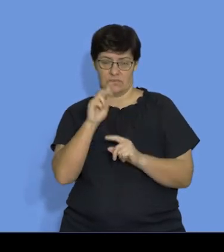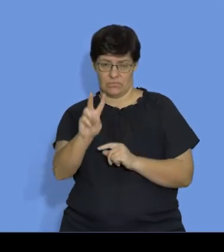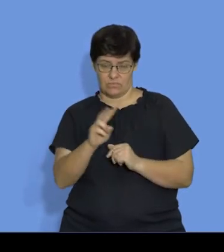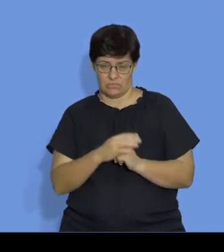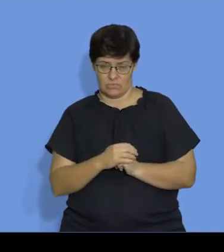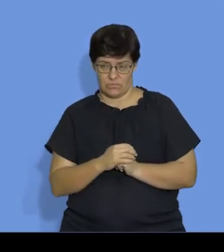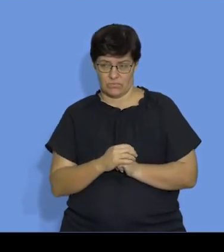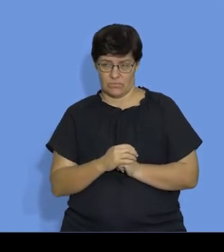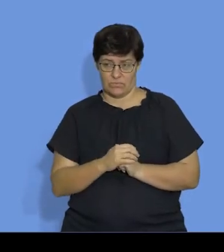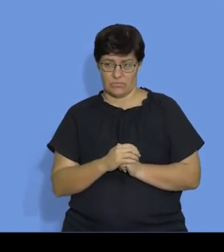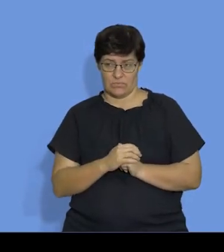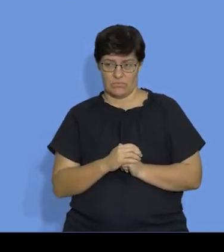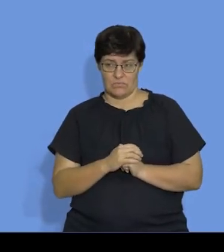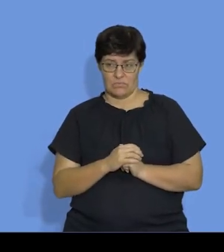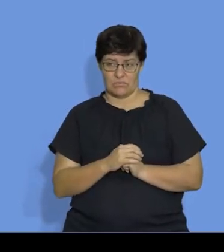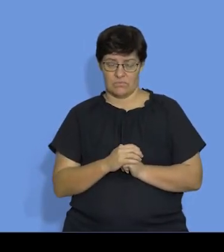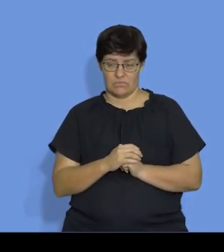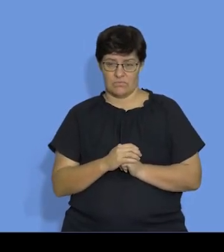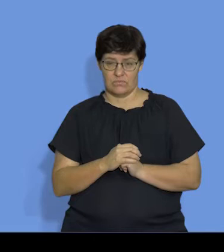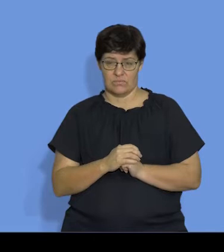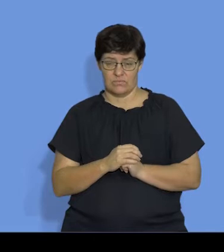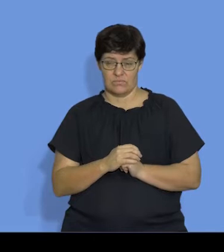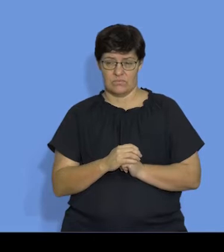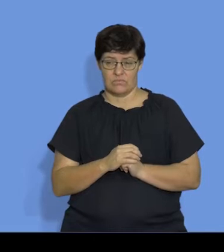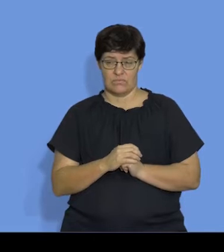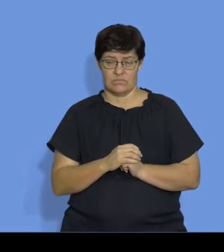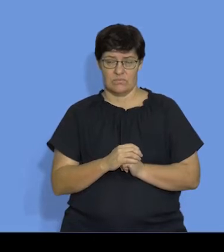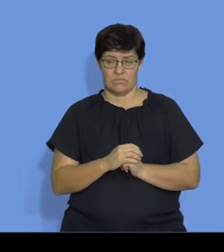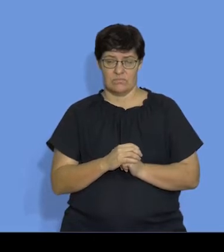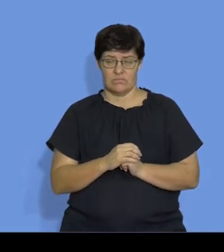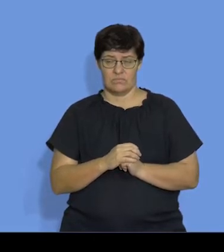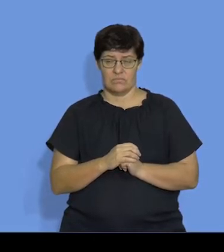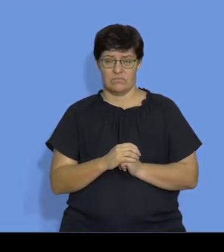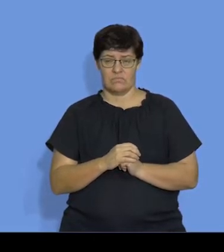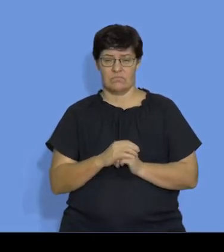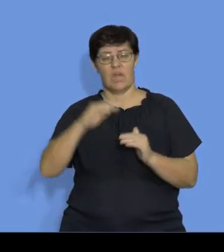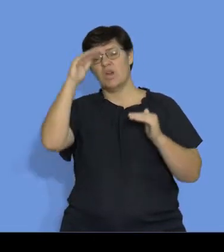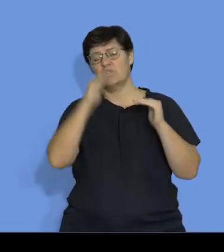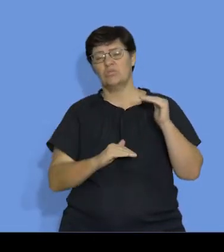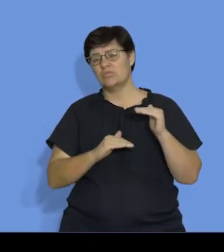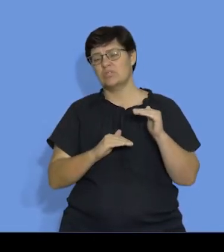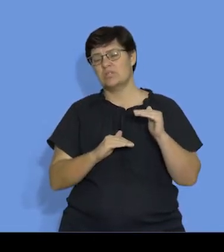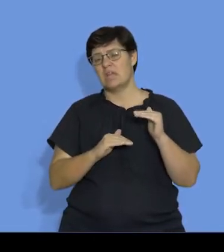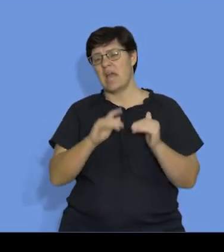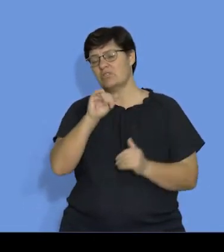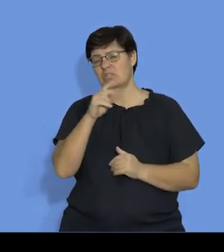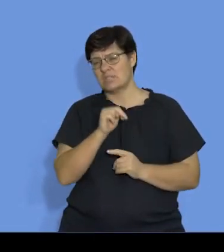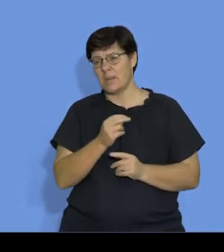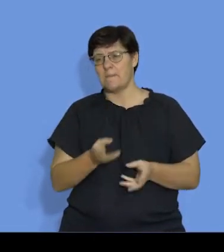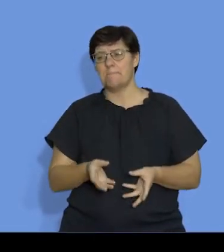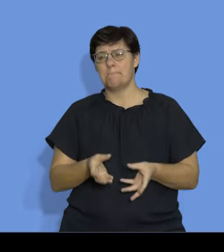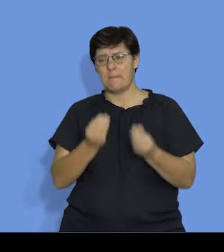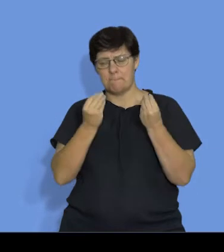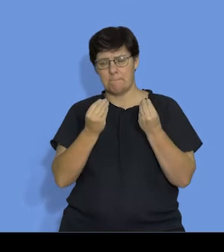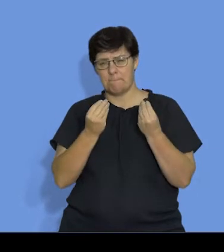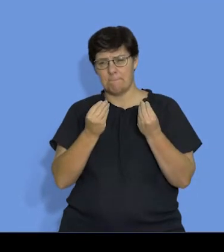right? It's +2, right? Now, what a reducing agent actually undergoes oxidation.